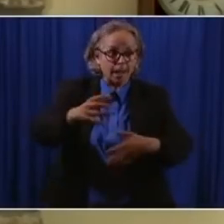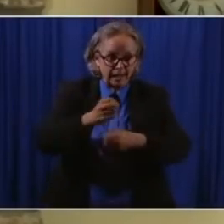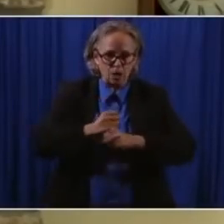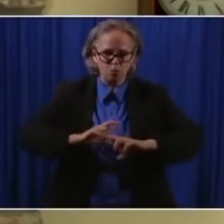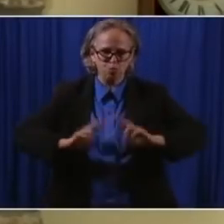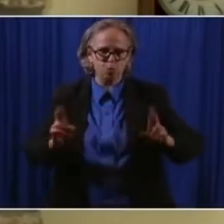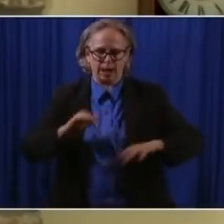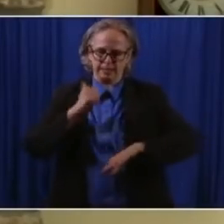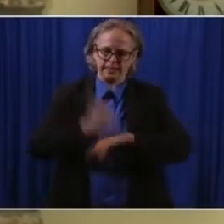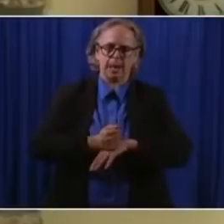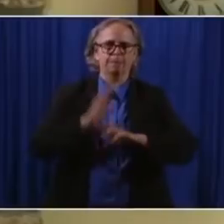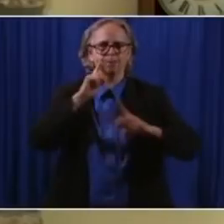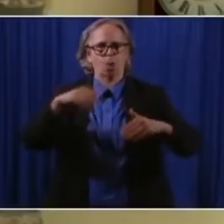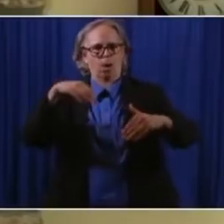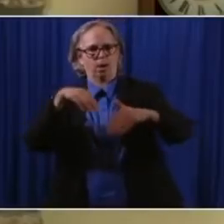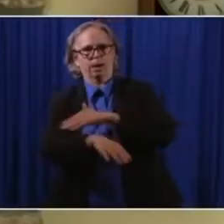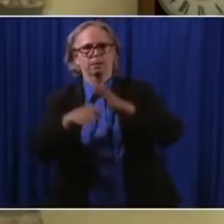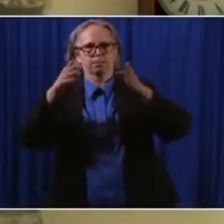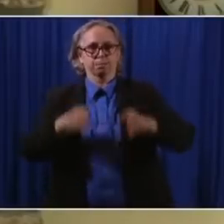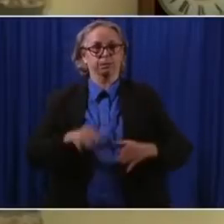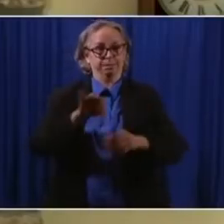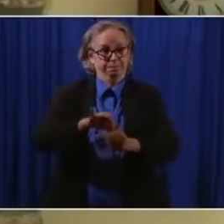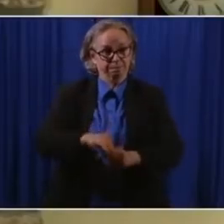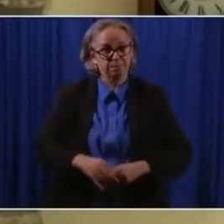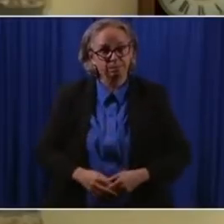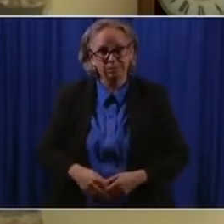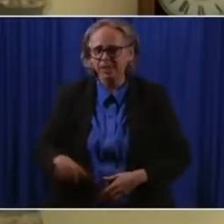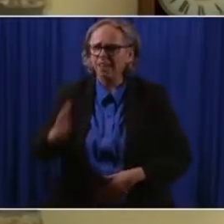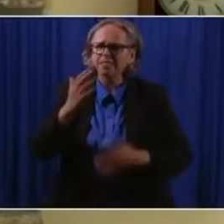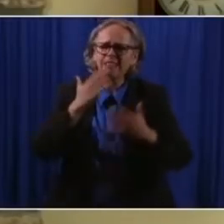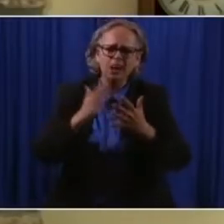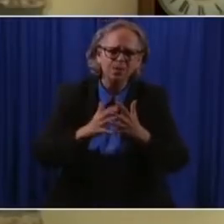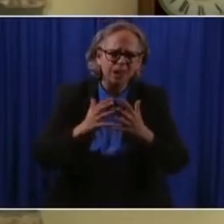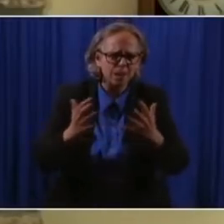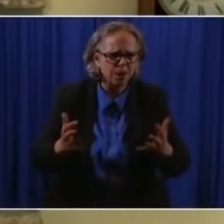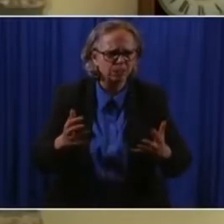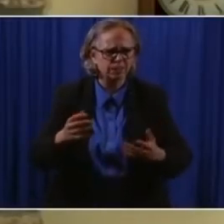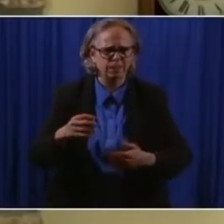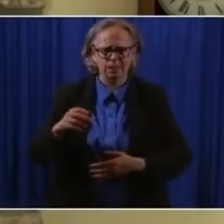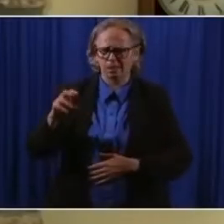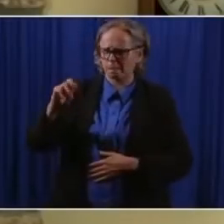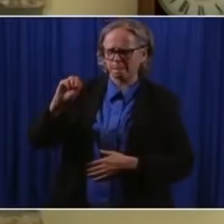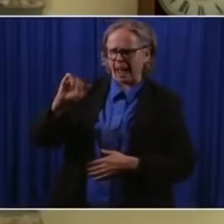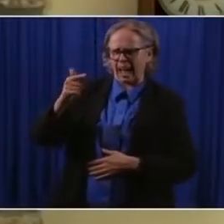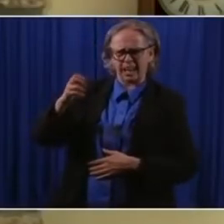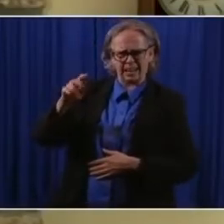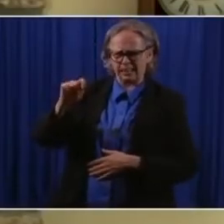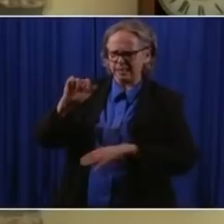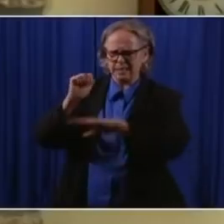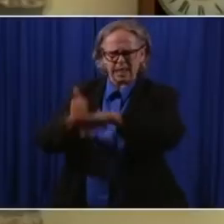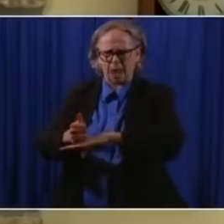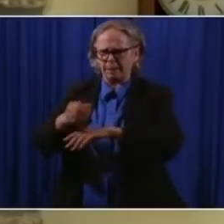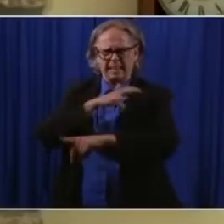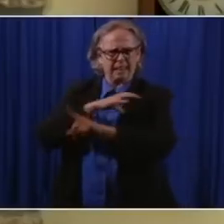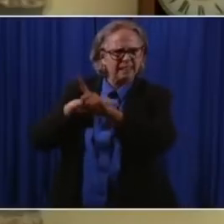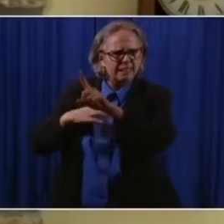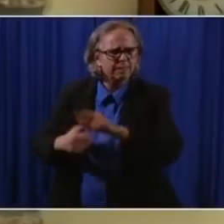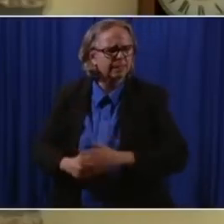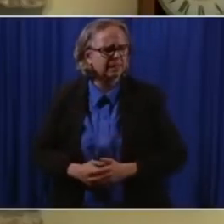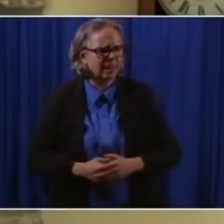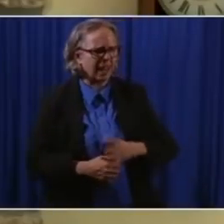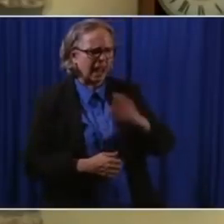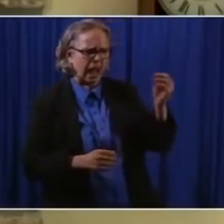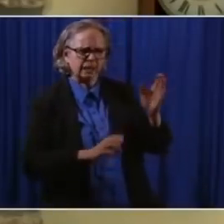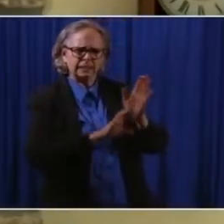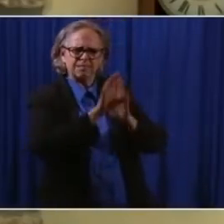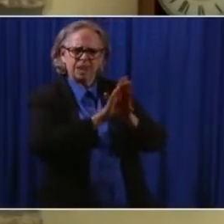Ohio Manufacturing Alliance to Fight COVID, Magnet in Cleveland, the Developmental Service Agency and Jobs Ohio